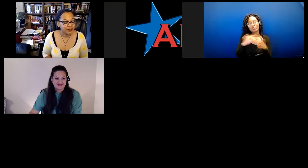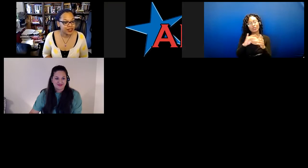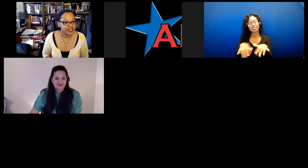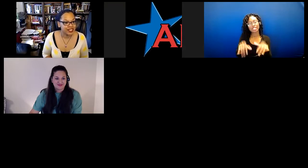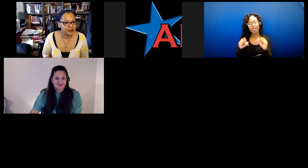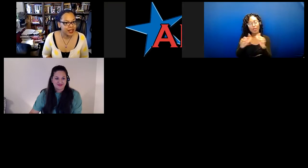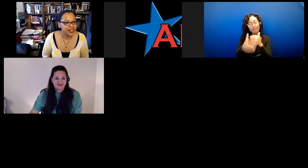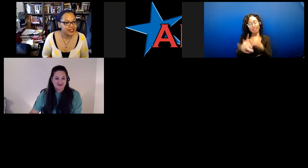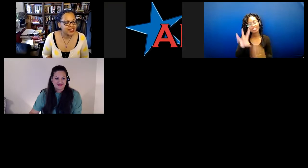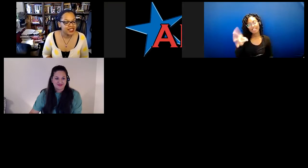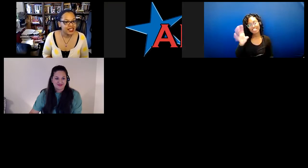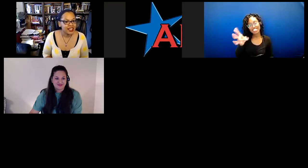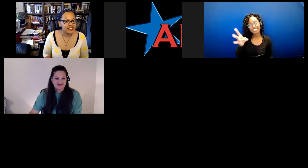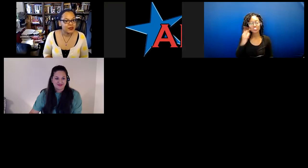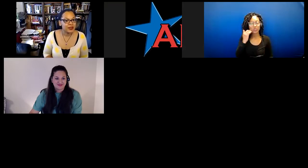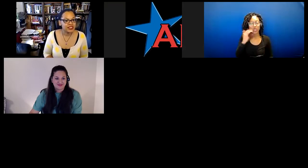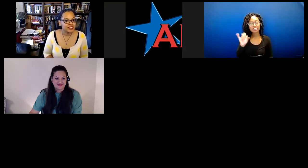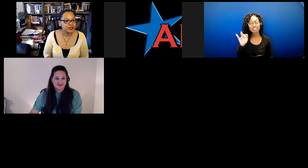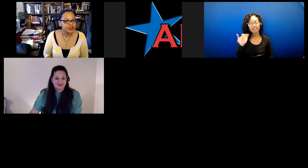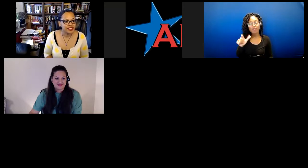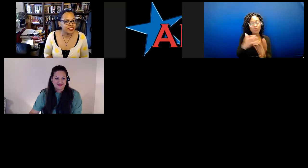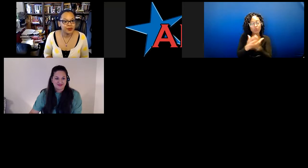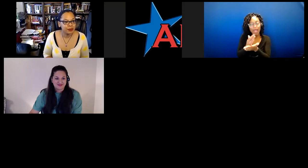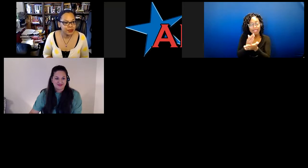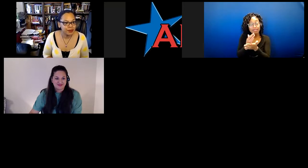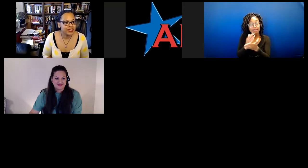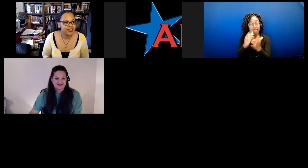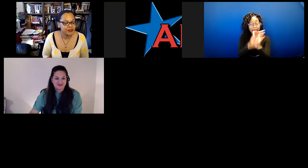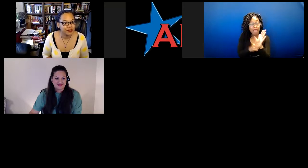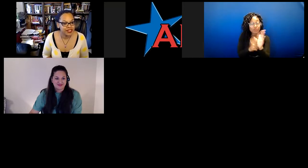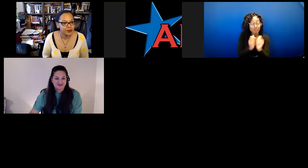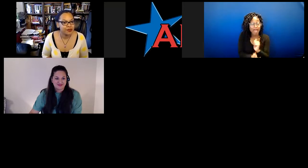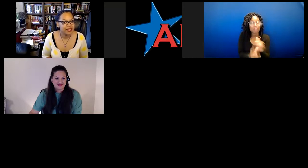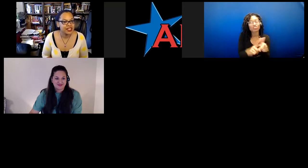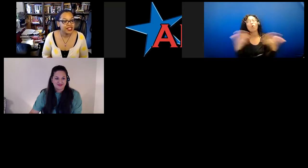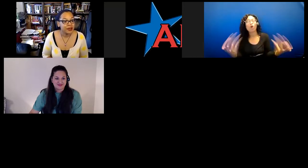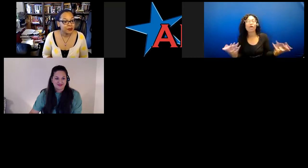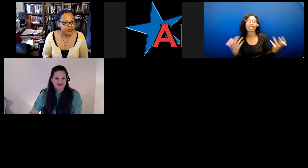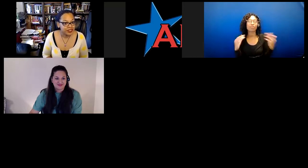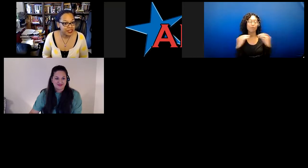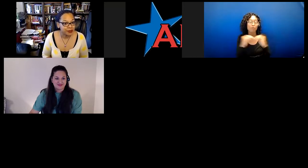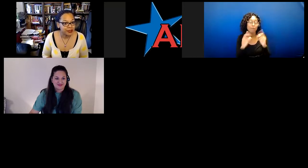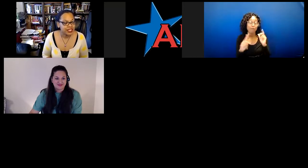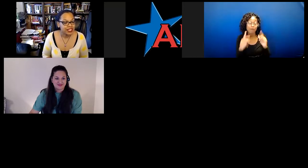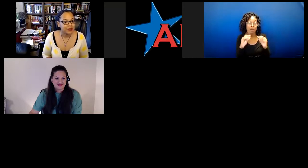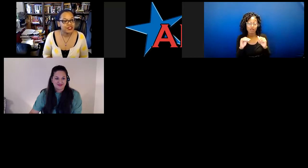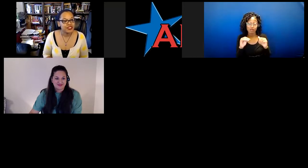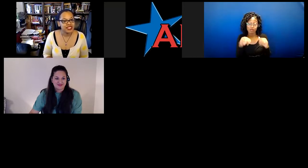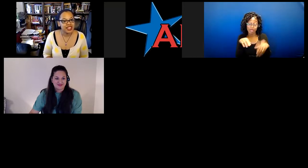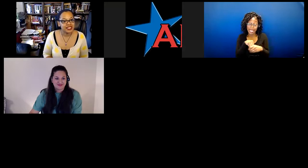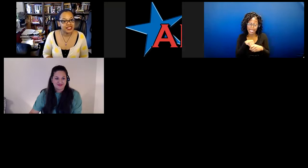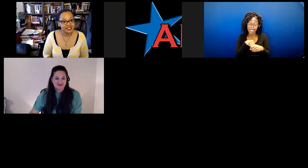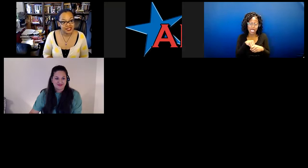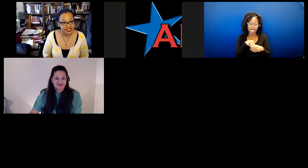Civil Rights Act was passed. It wasn't so much that there weren't people in the civil rights movement that weren't disabled. It was just